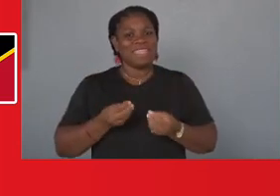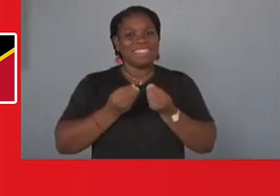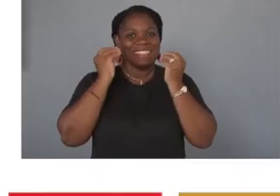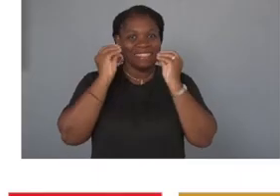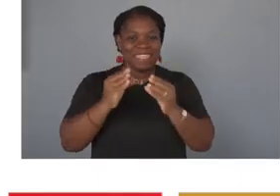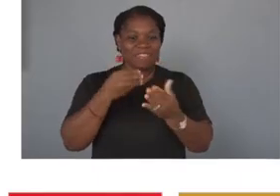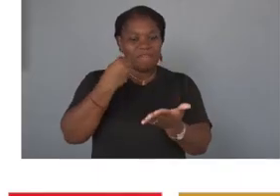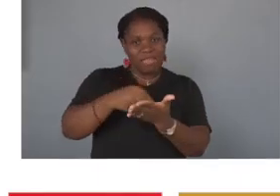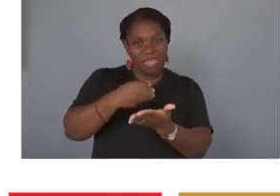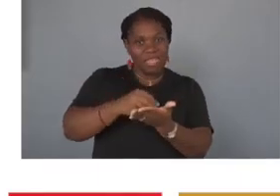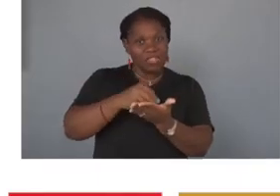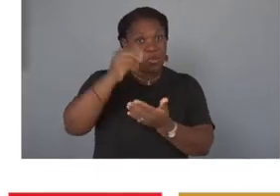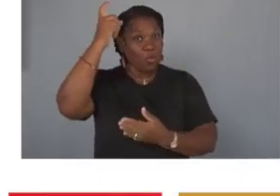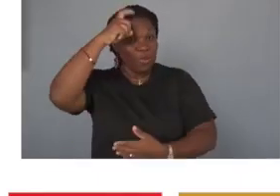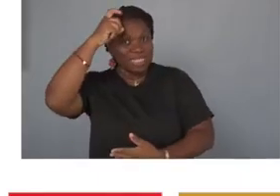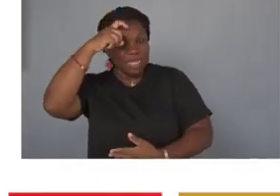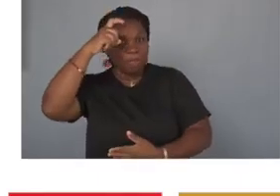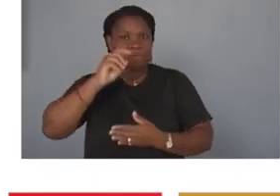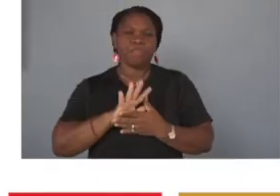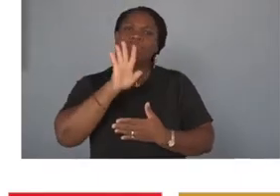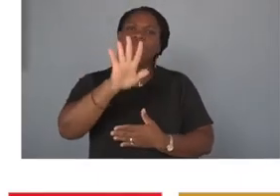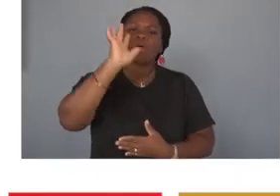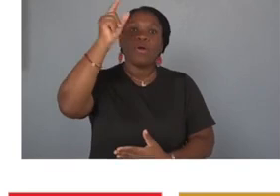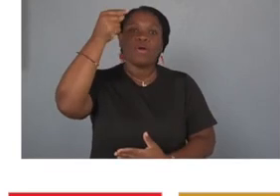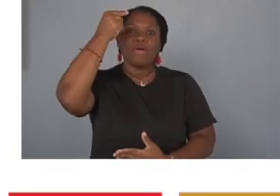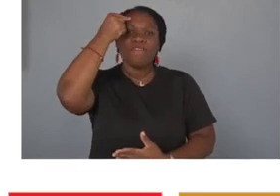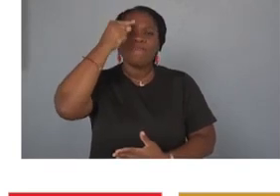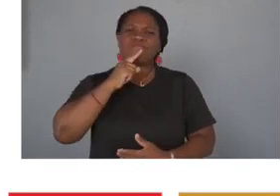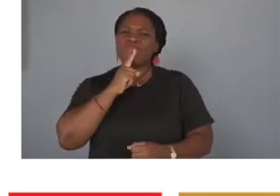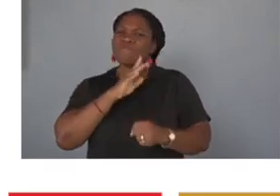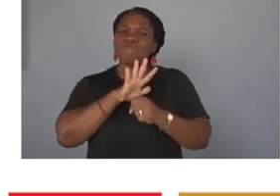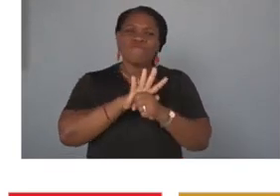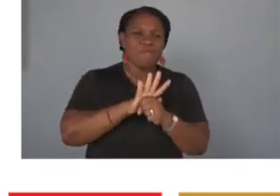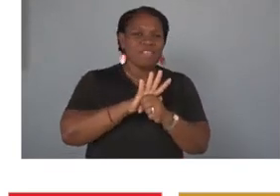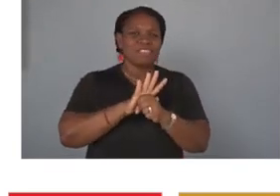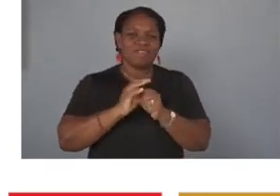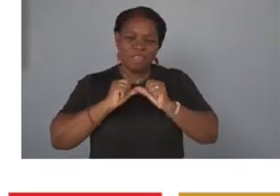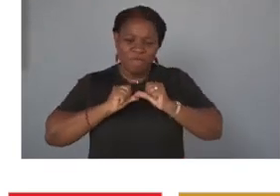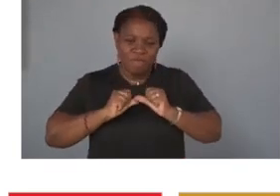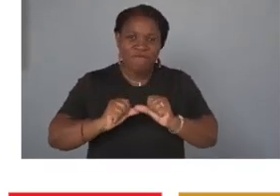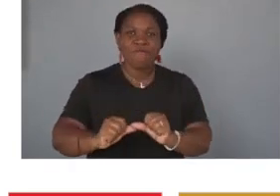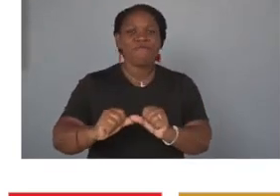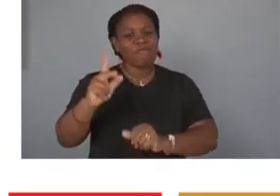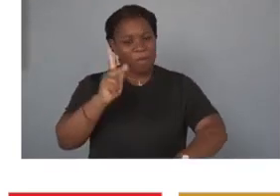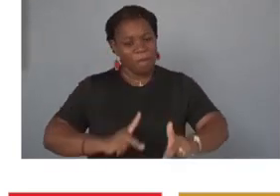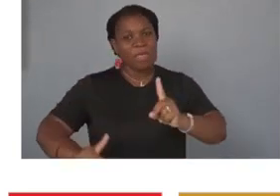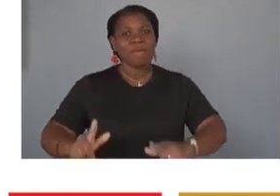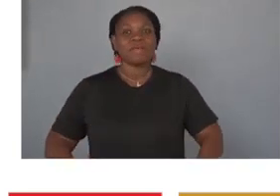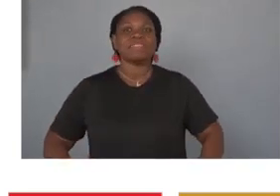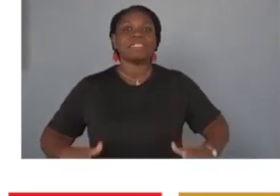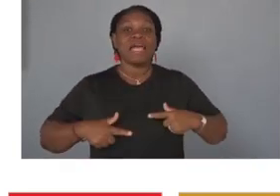that will last for generations. Your government is committed to the betterment of all of our people.